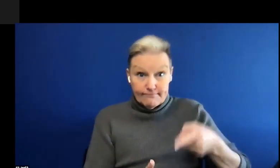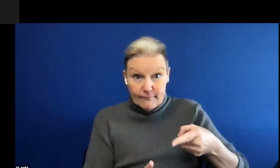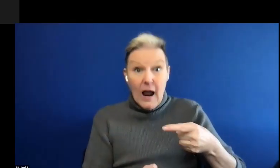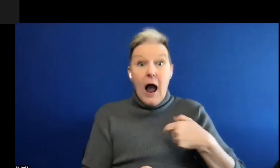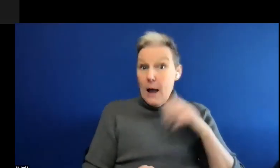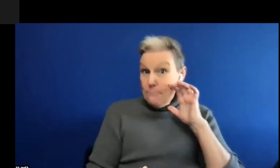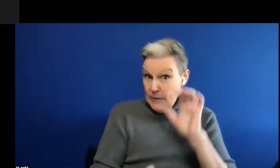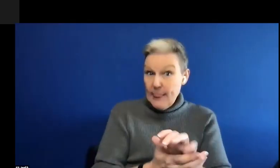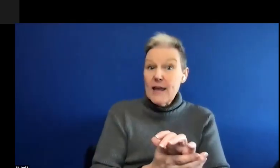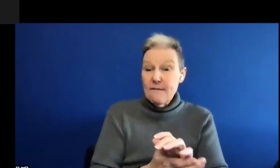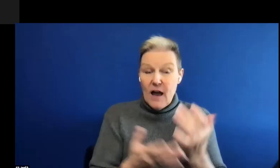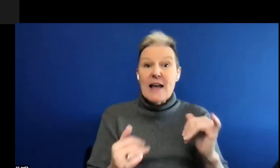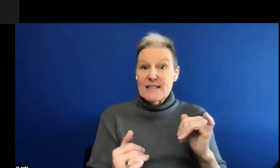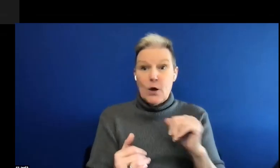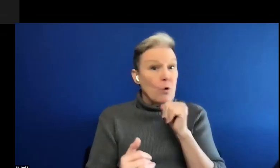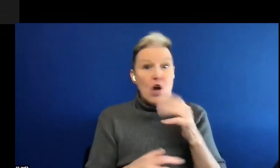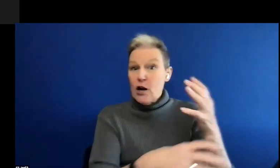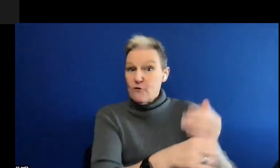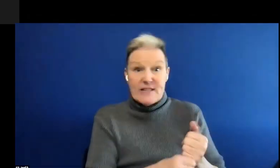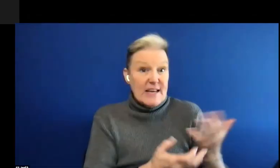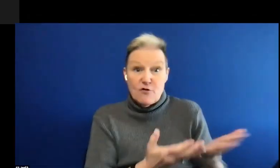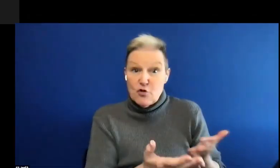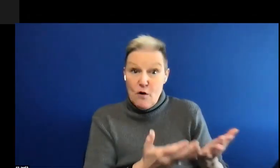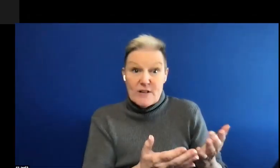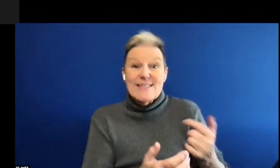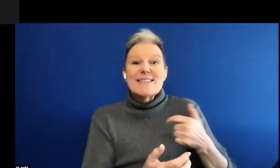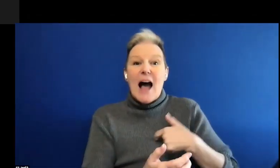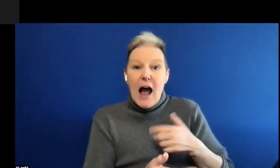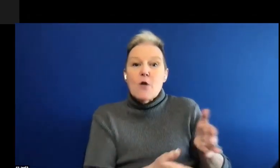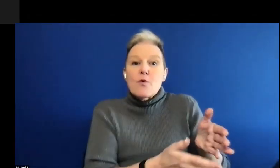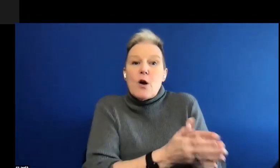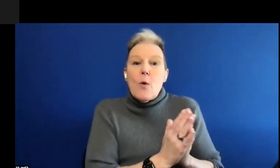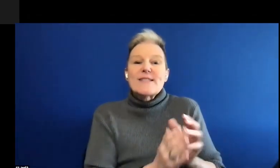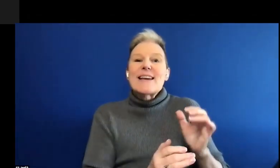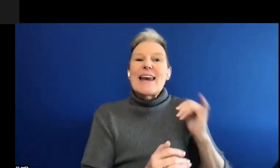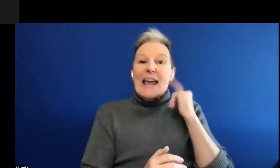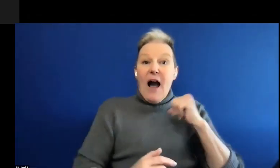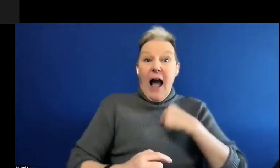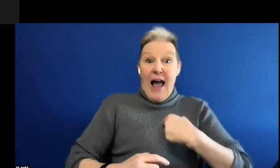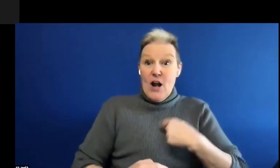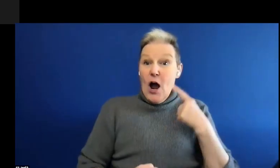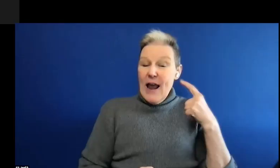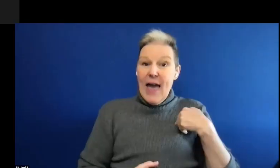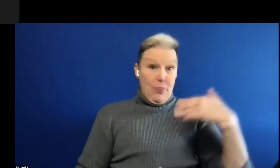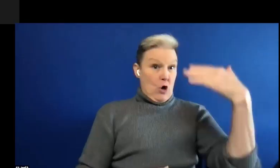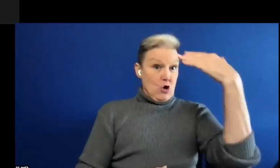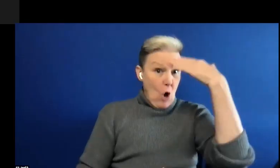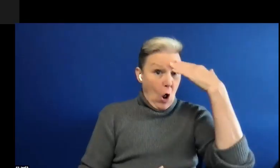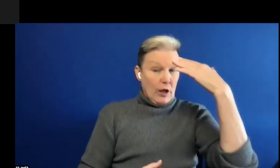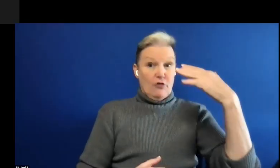I believe that I still would not have received the services I was requesting had I not had the fortitude and the